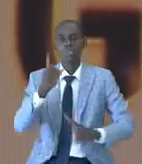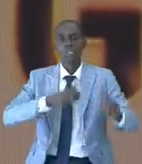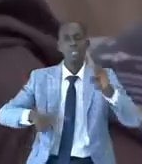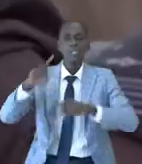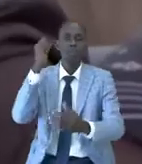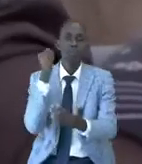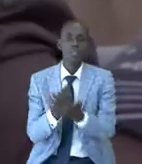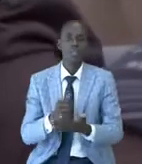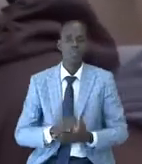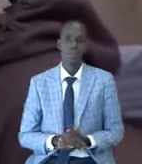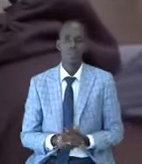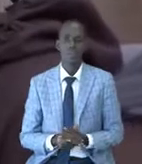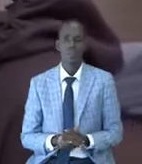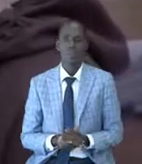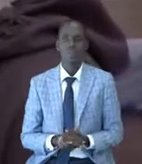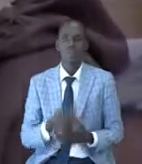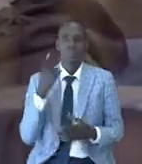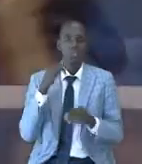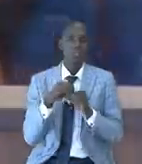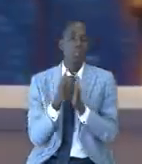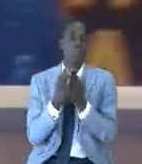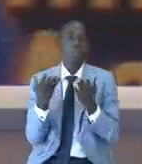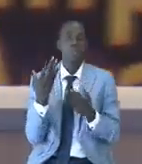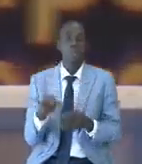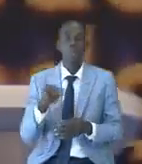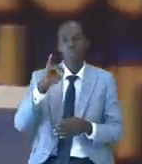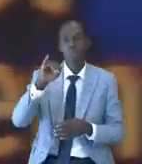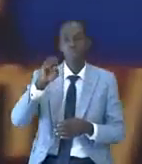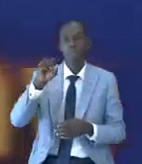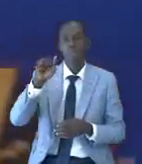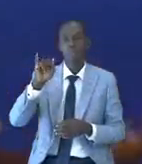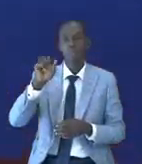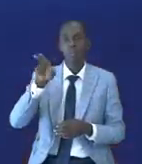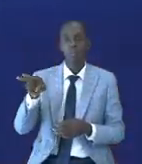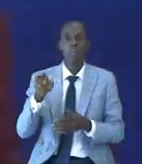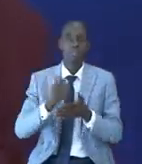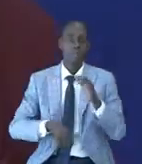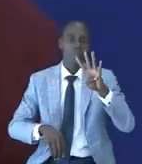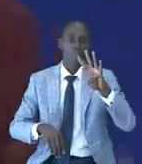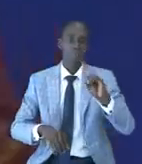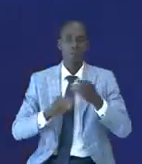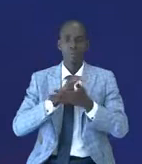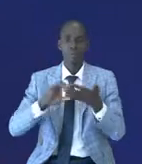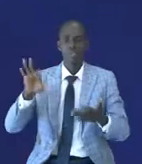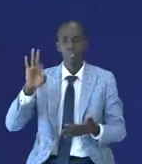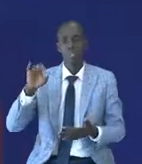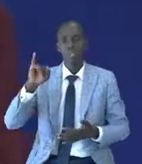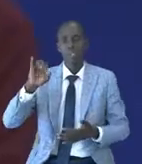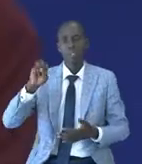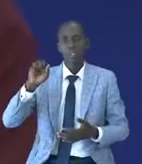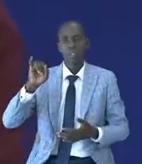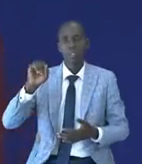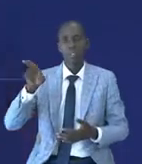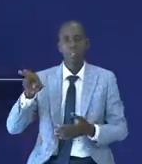Amen. Look at Isaiah chapter 40, and I'm reading from verse 9. Isaiah chapter 40,